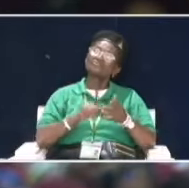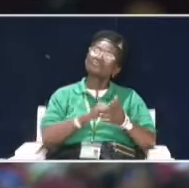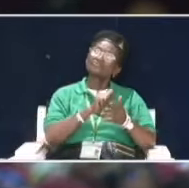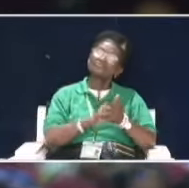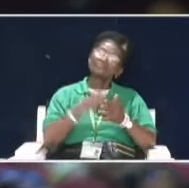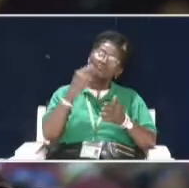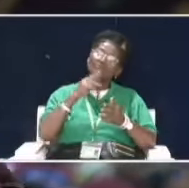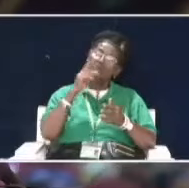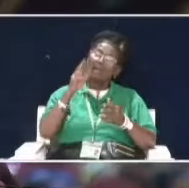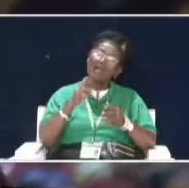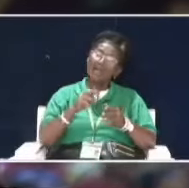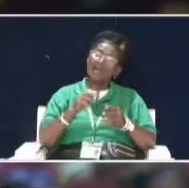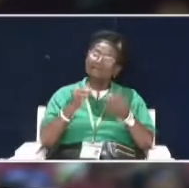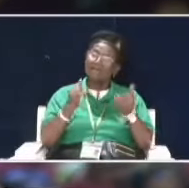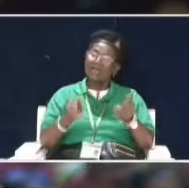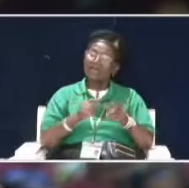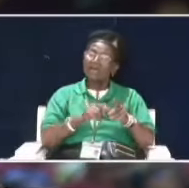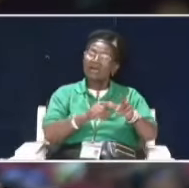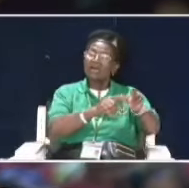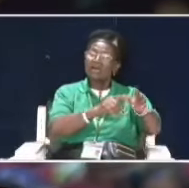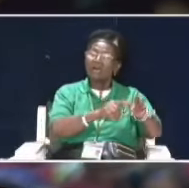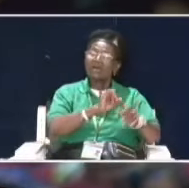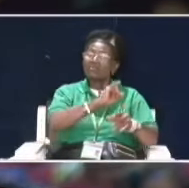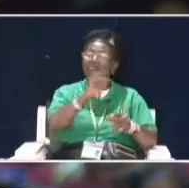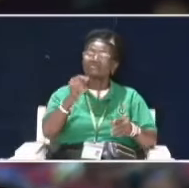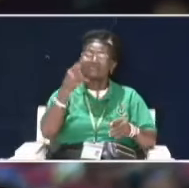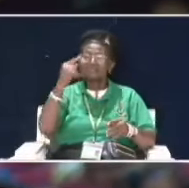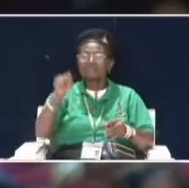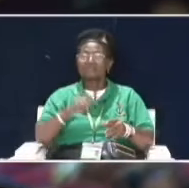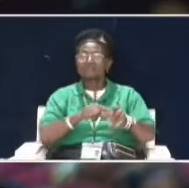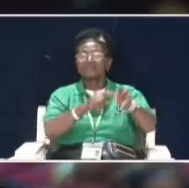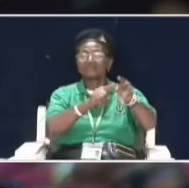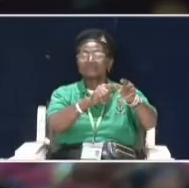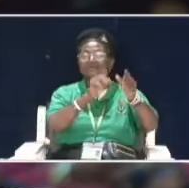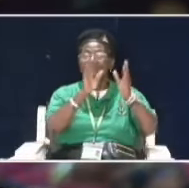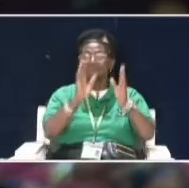now pursuing the pursuers.